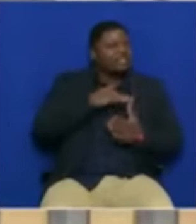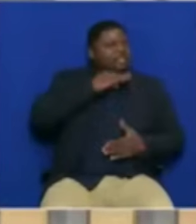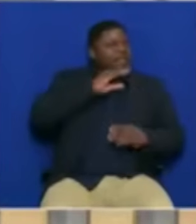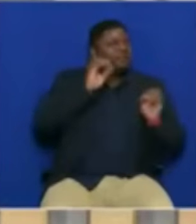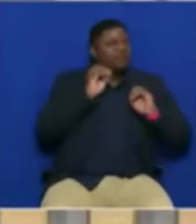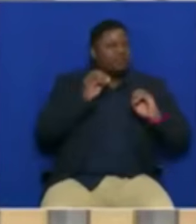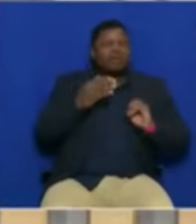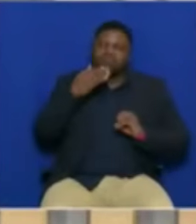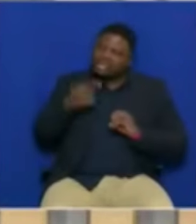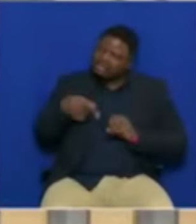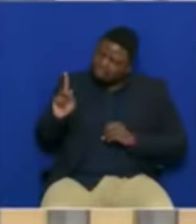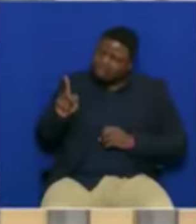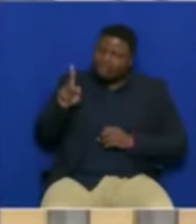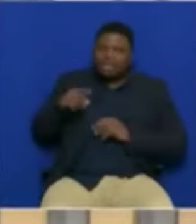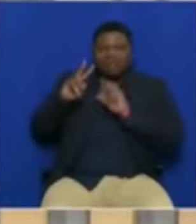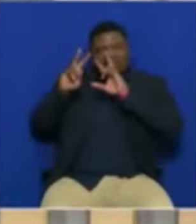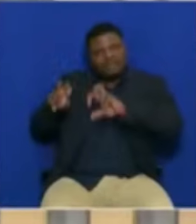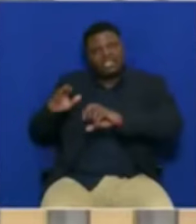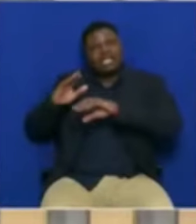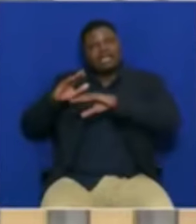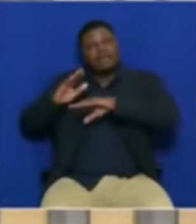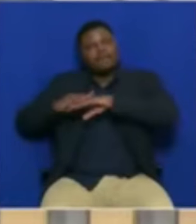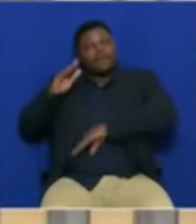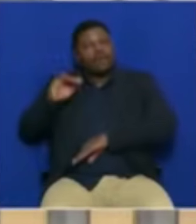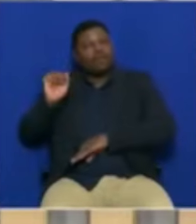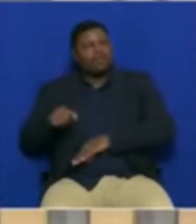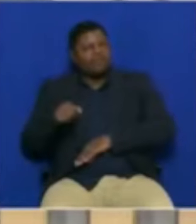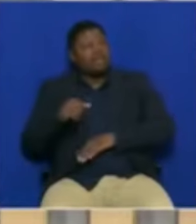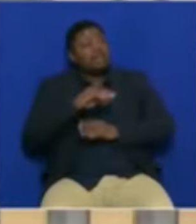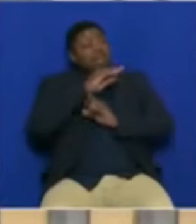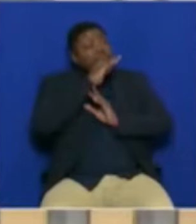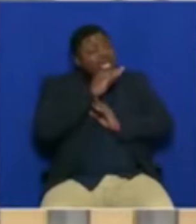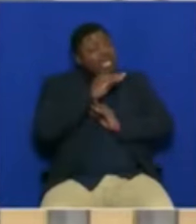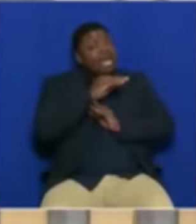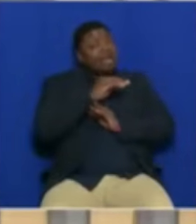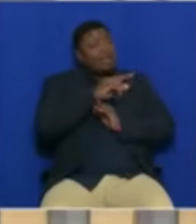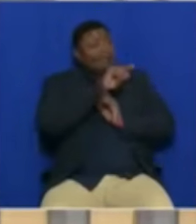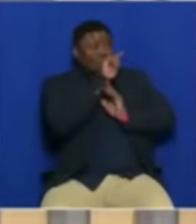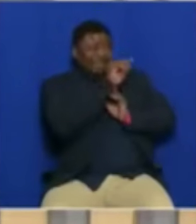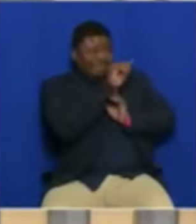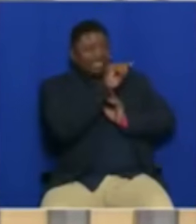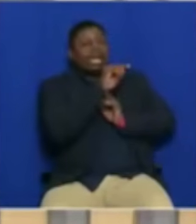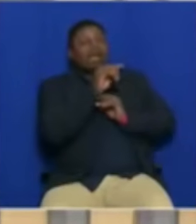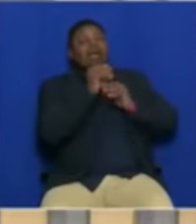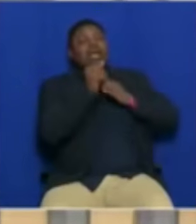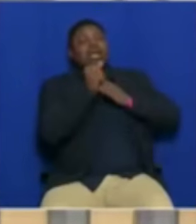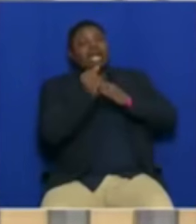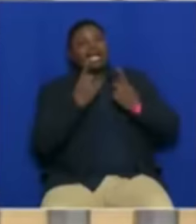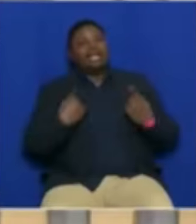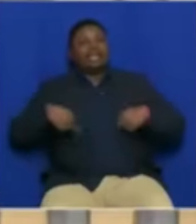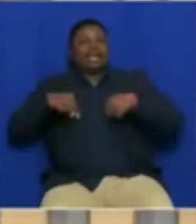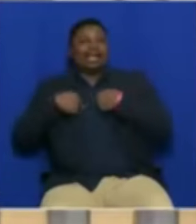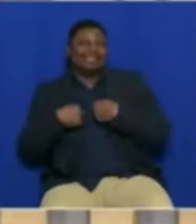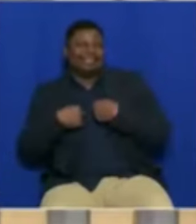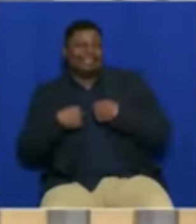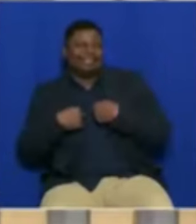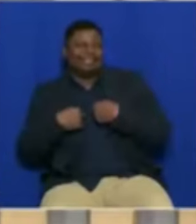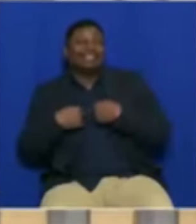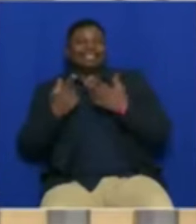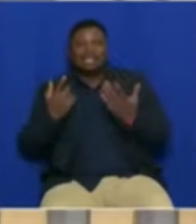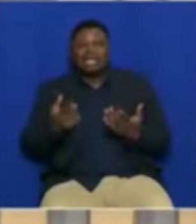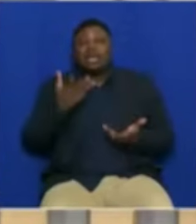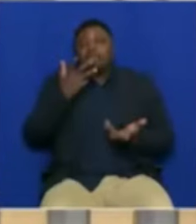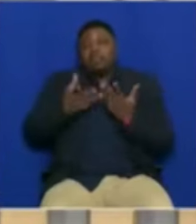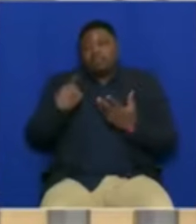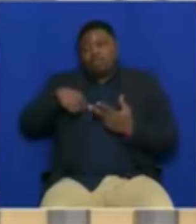further guidance from the prosecutors, you'll have to requisition more documents, you may have to interview more people until they are